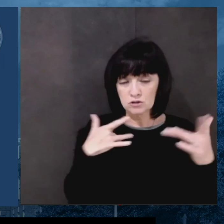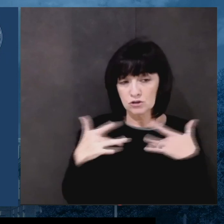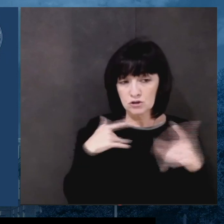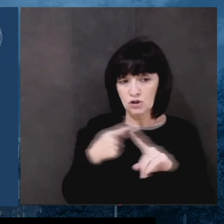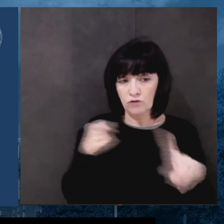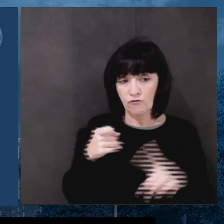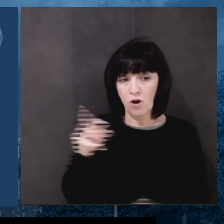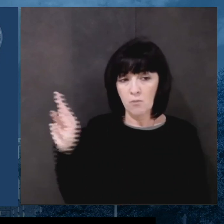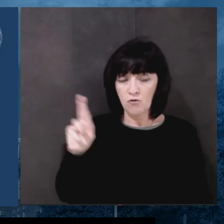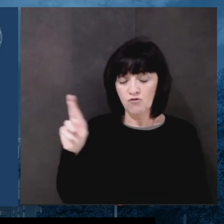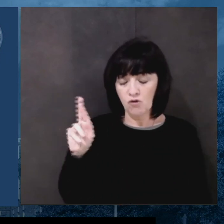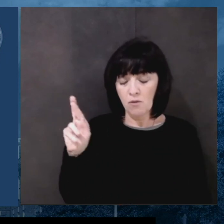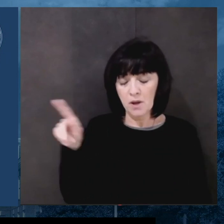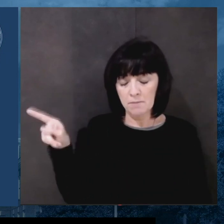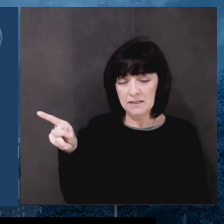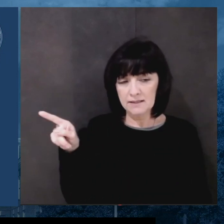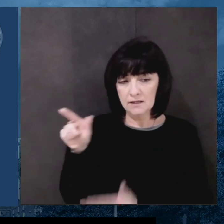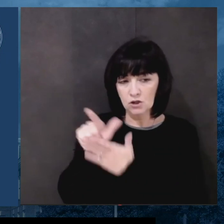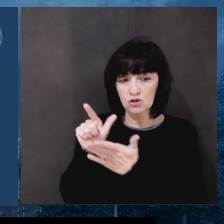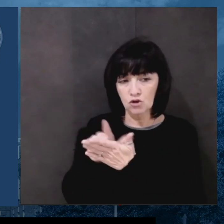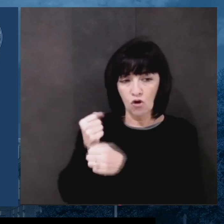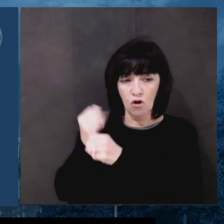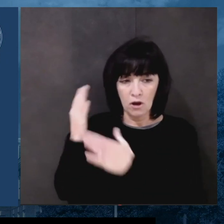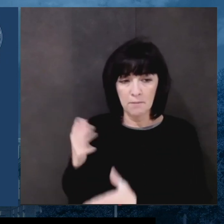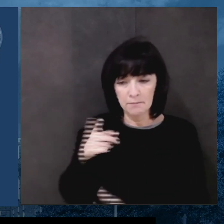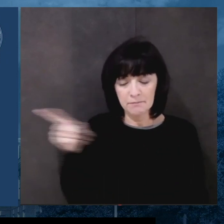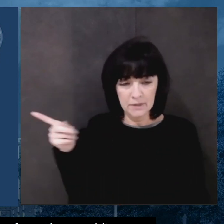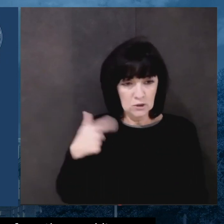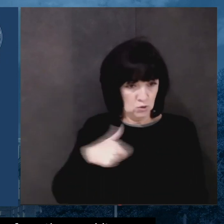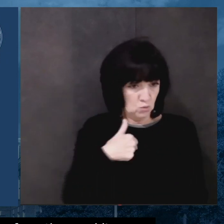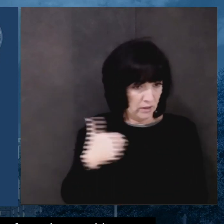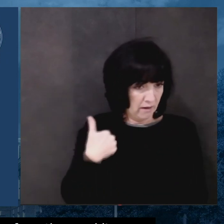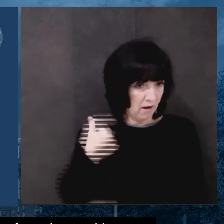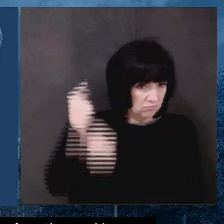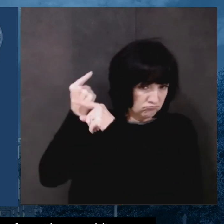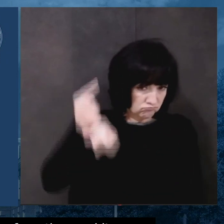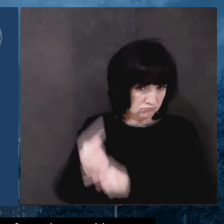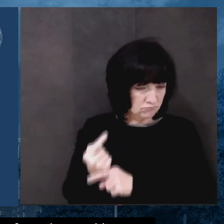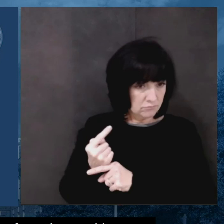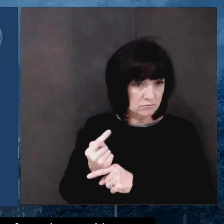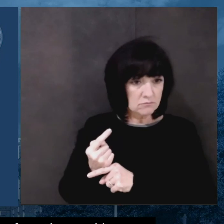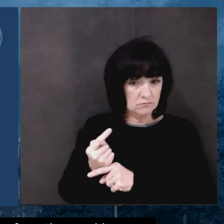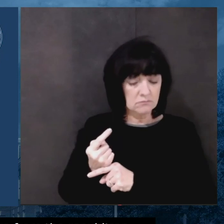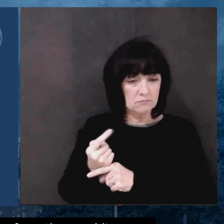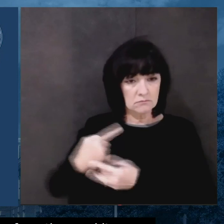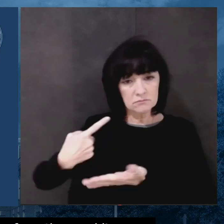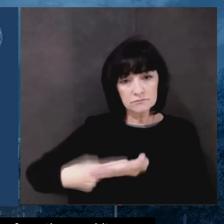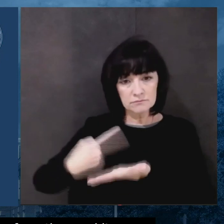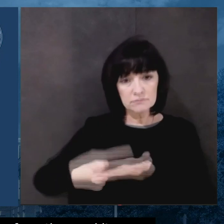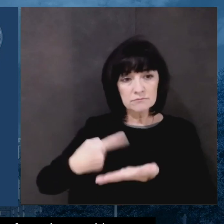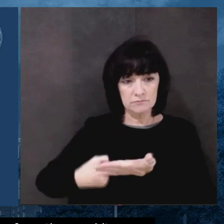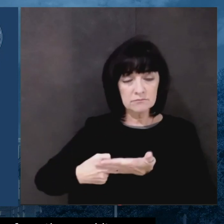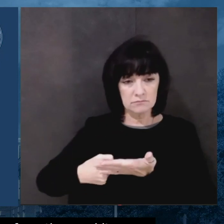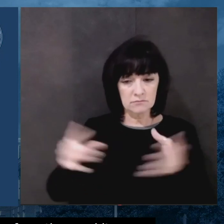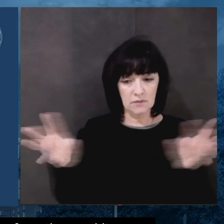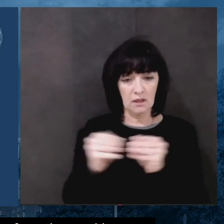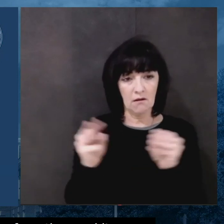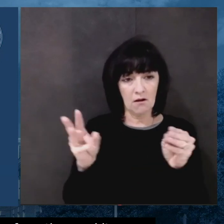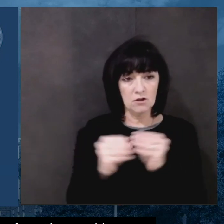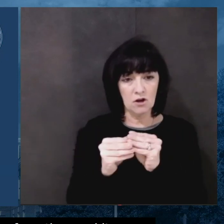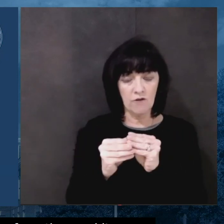I might add. We do have regular phone calls with members of the General Assembly and leadership,